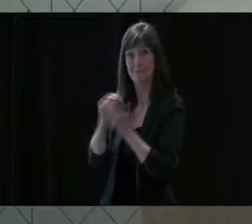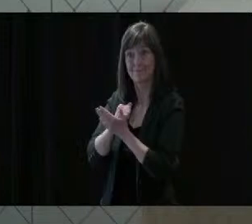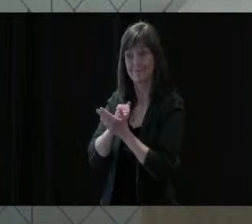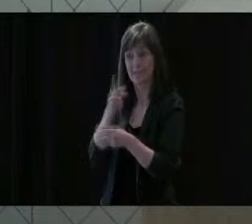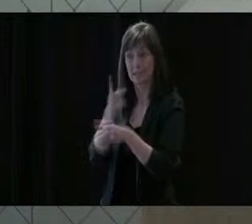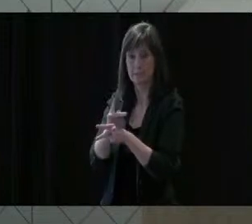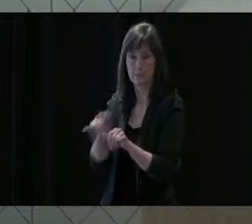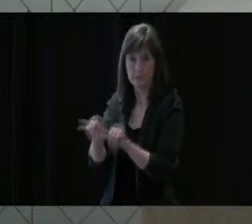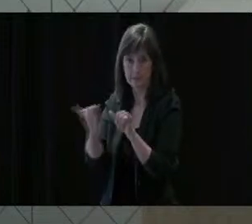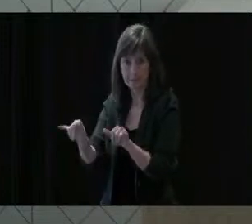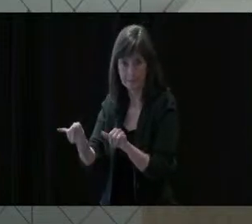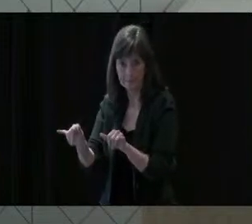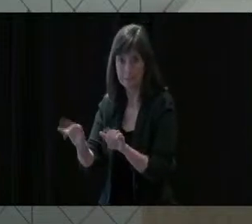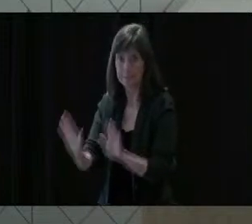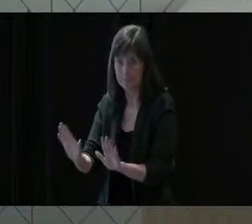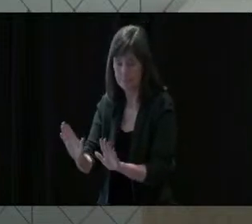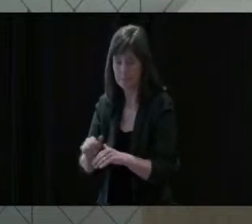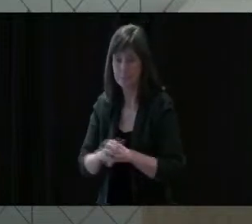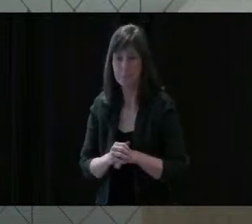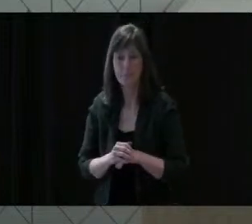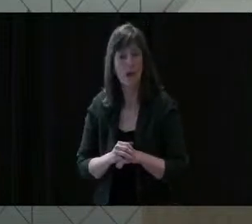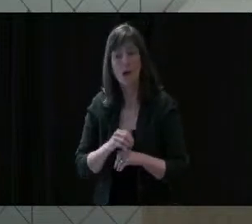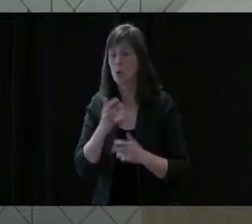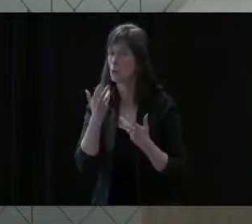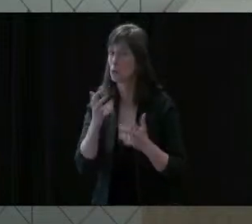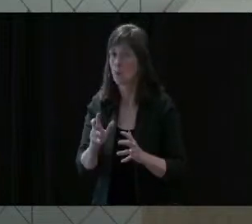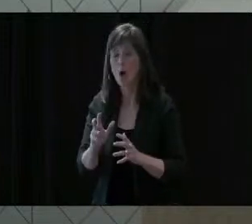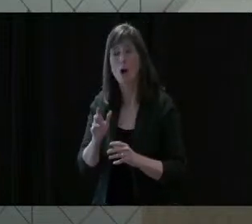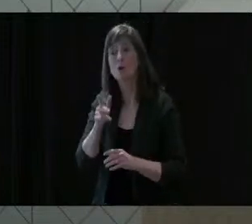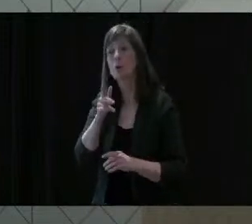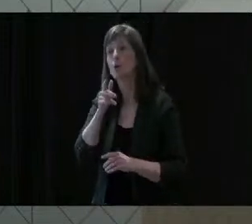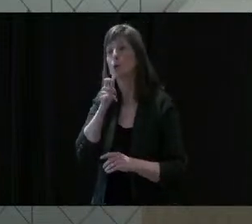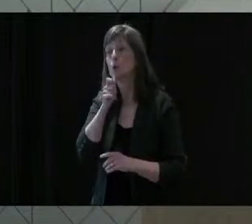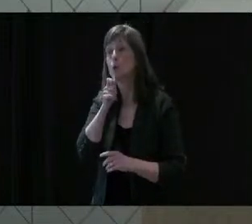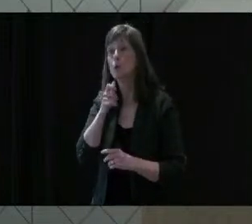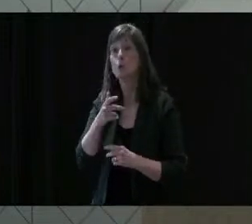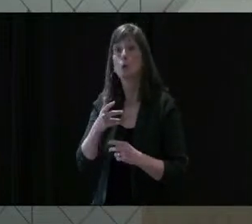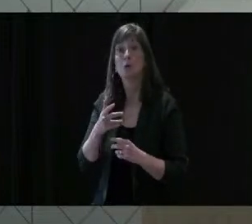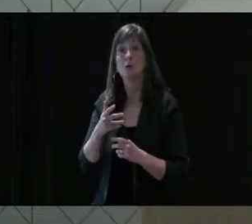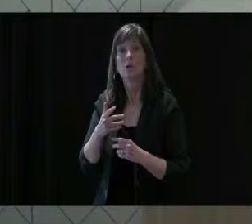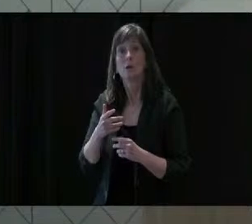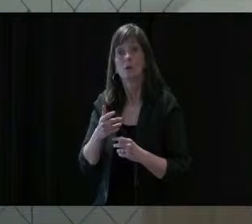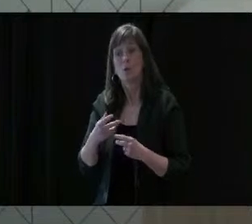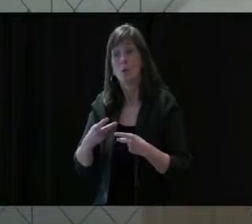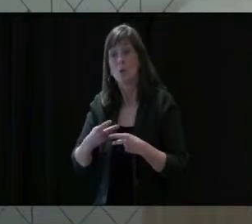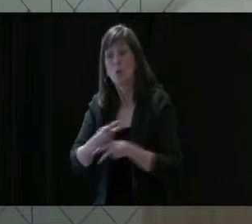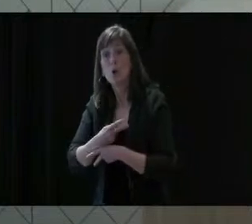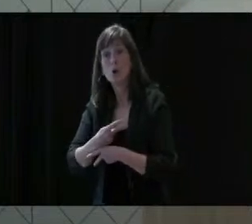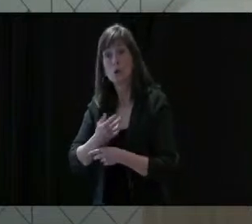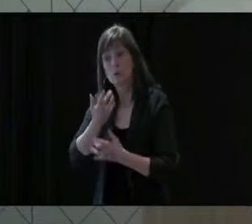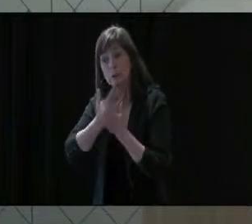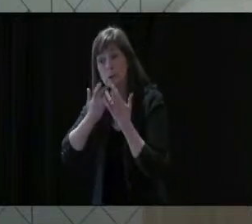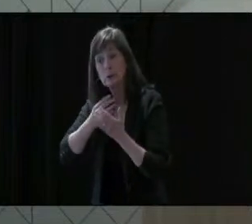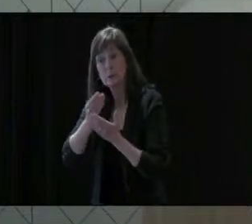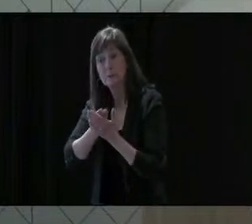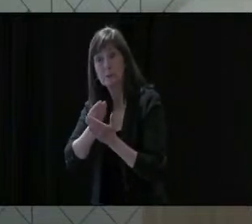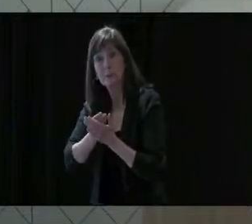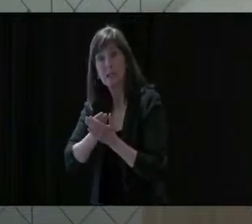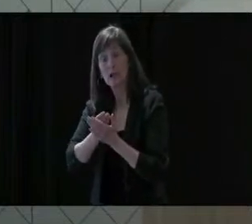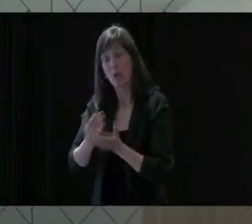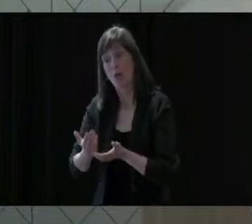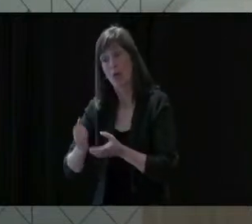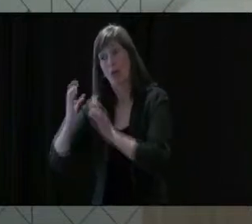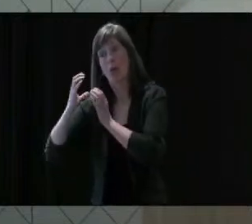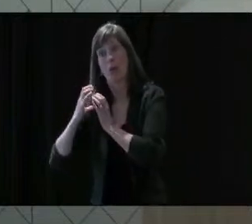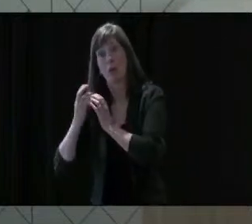kept in place. So we do not want the least able to be asked to shoulder